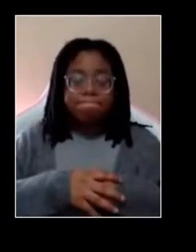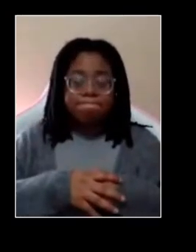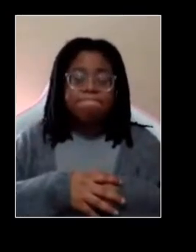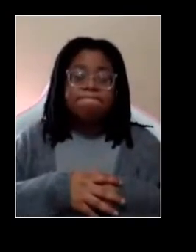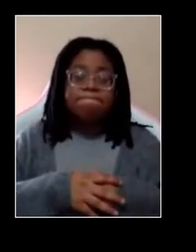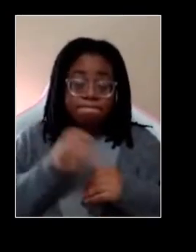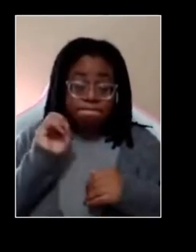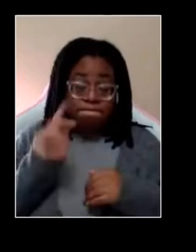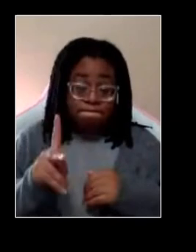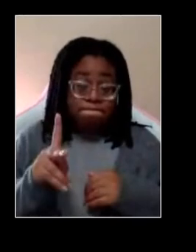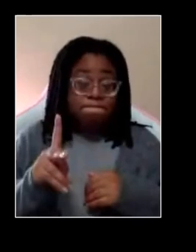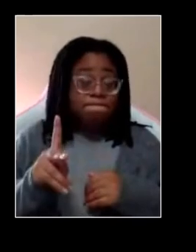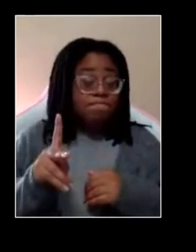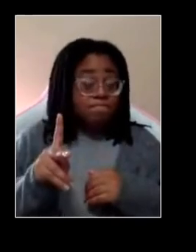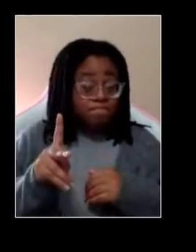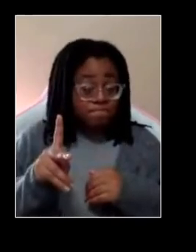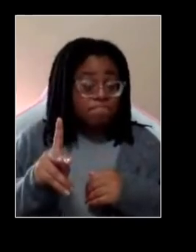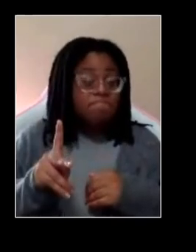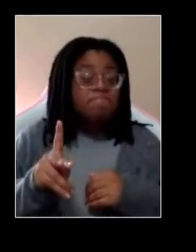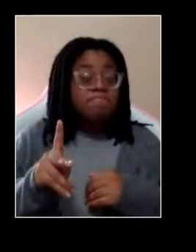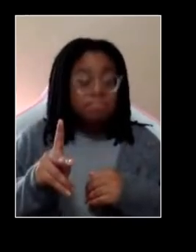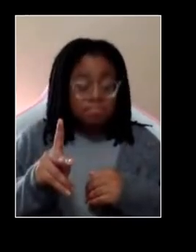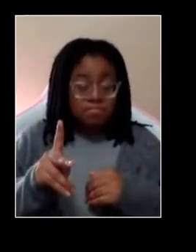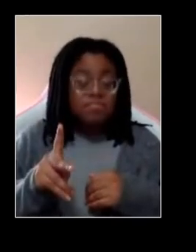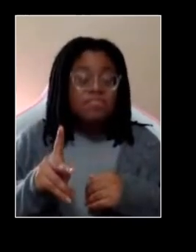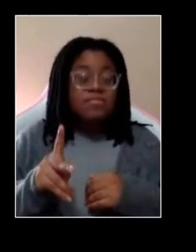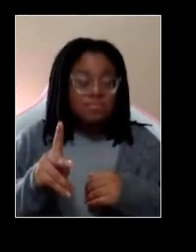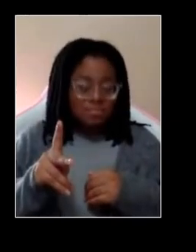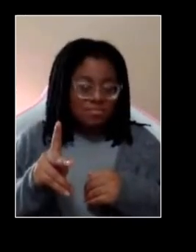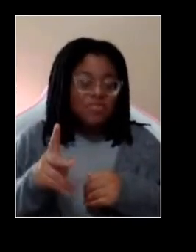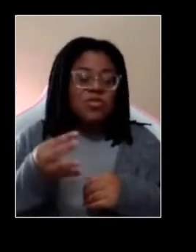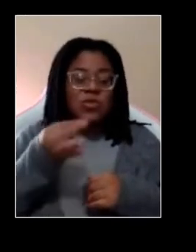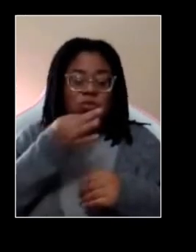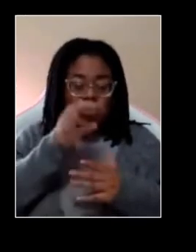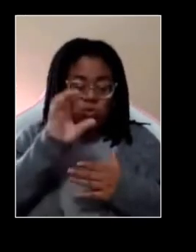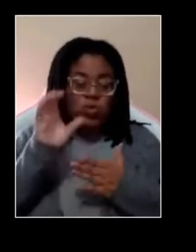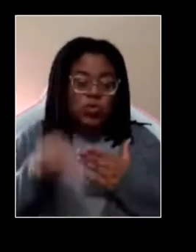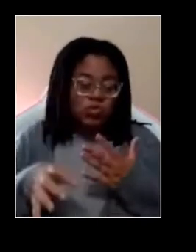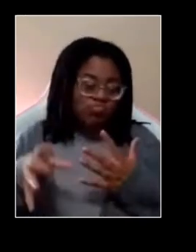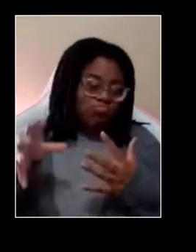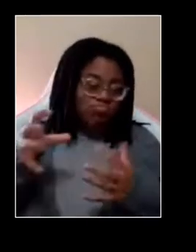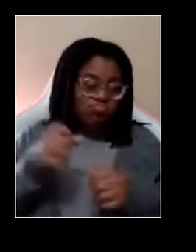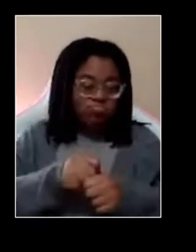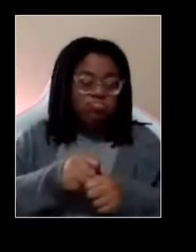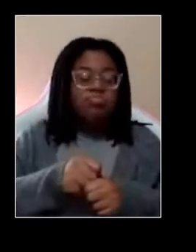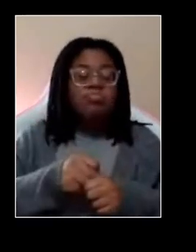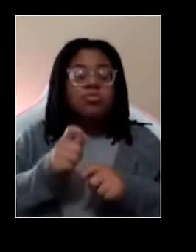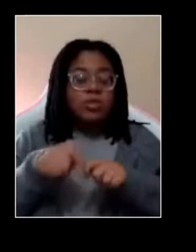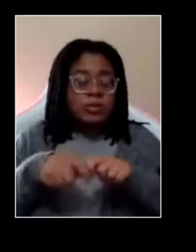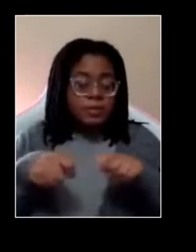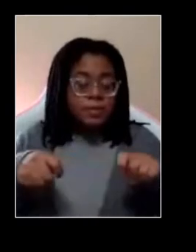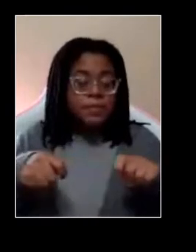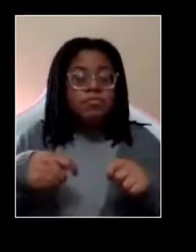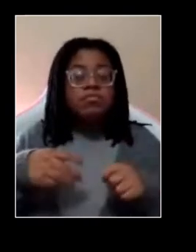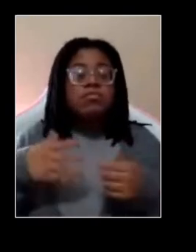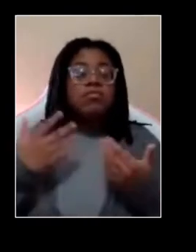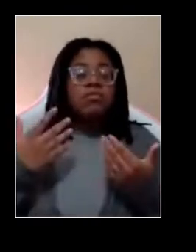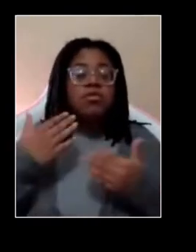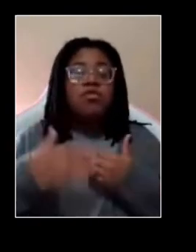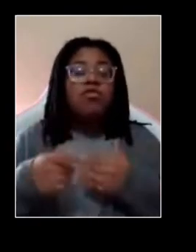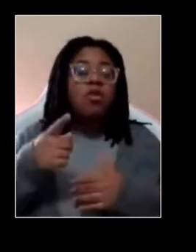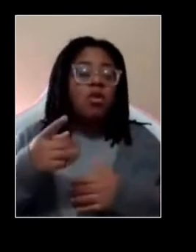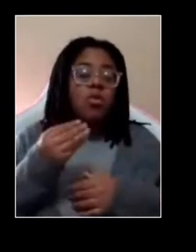All right, so coming to some conclusions here. Overall, warm weather